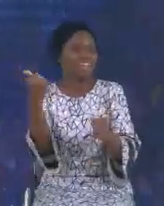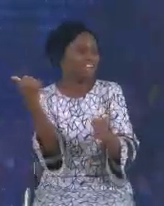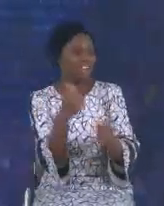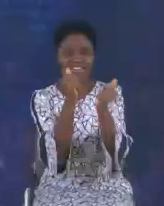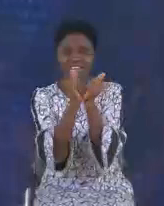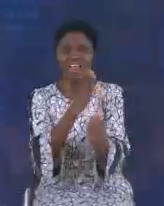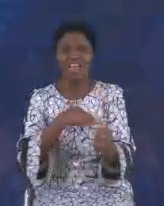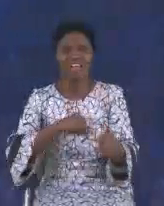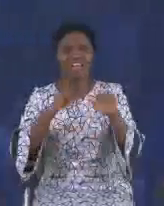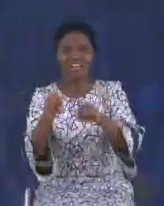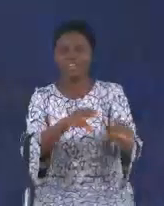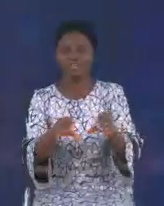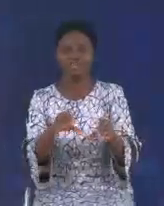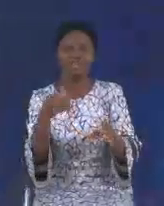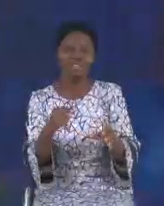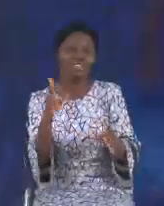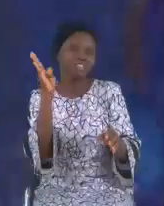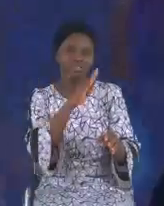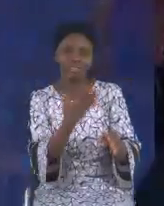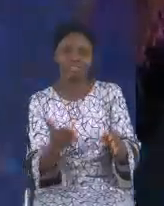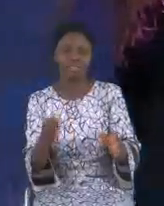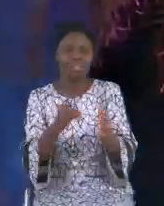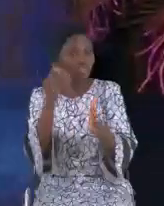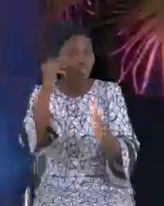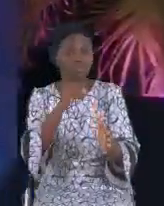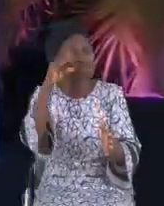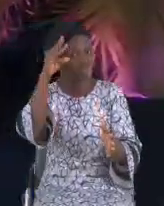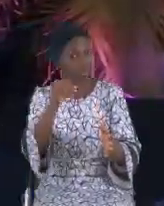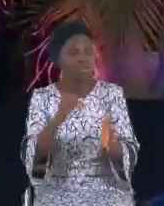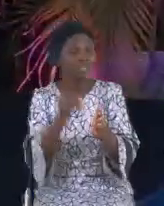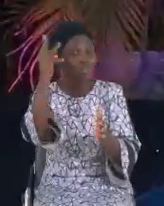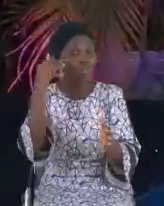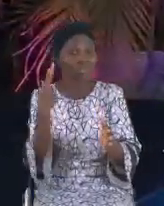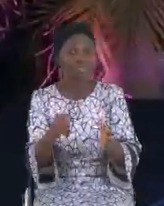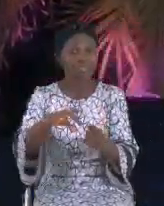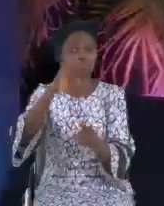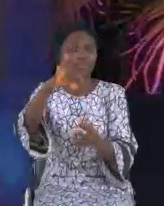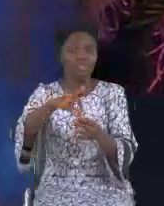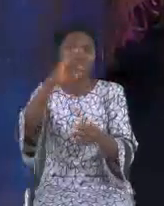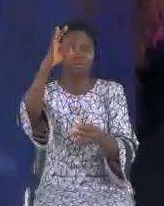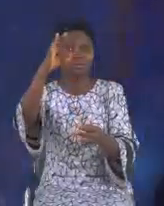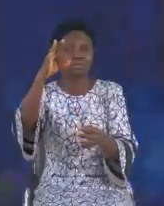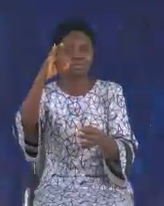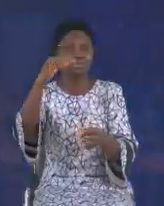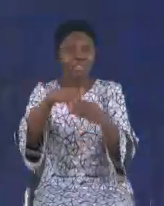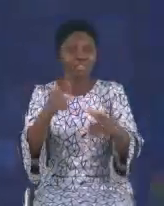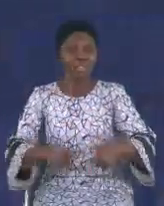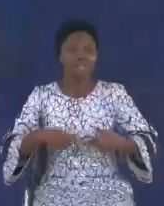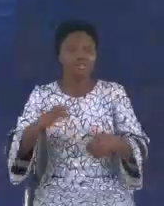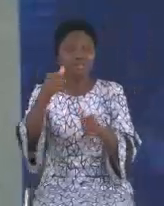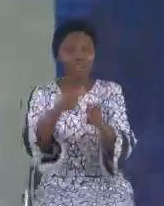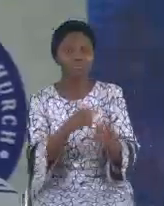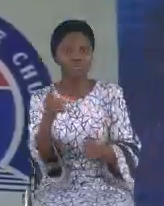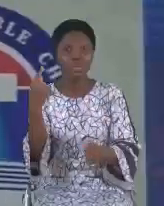It wasn't him. It was the spirit. And in the life of everyone, the people who say, I go beyond every